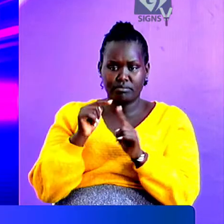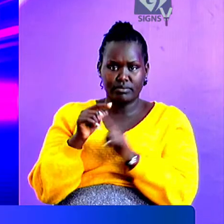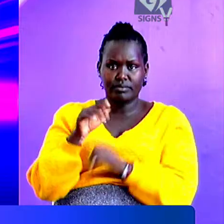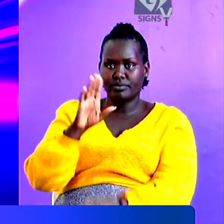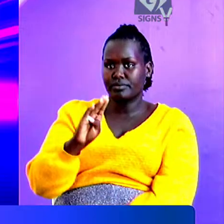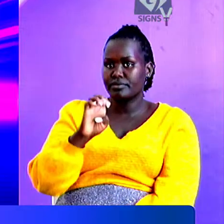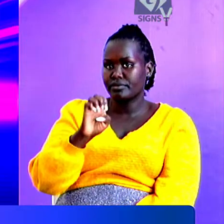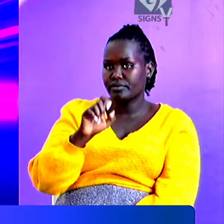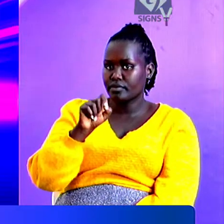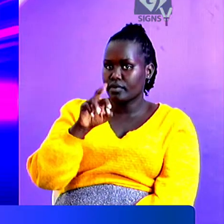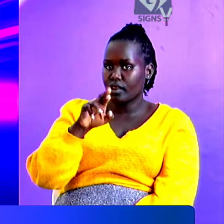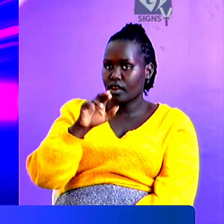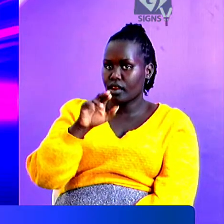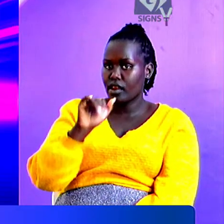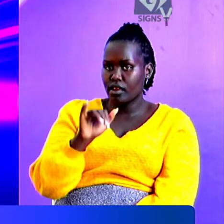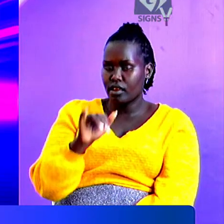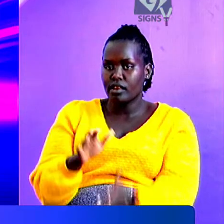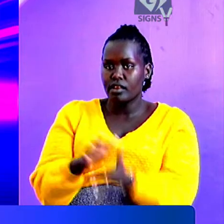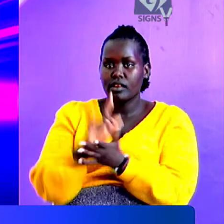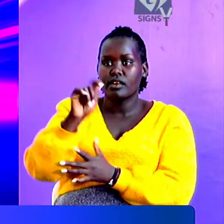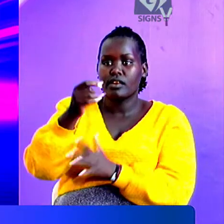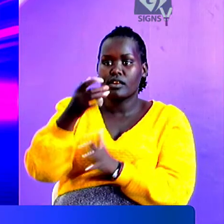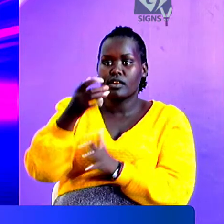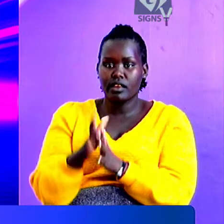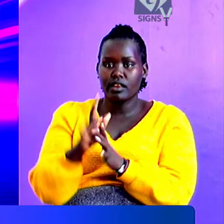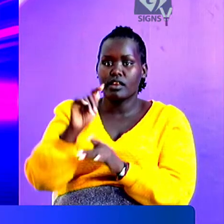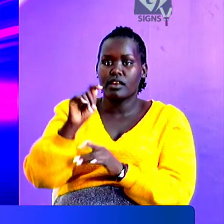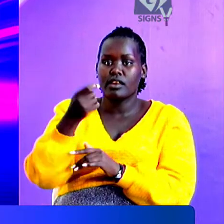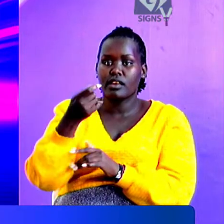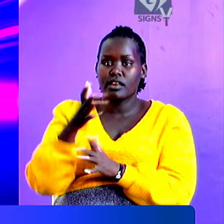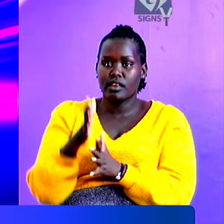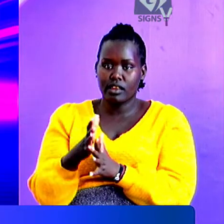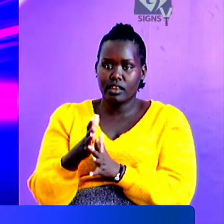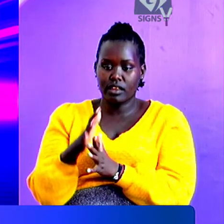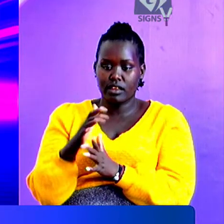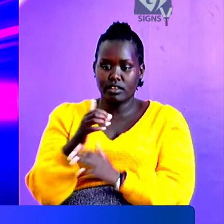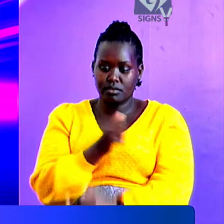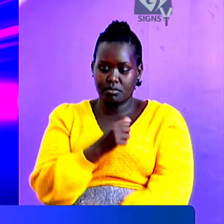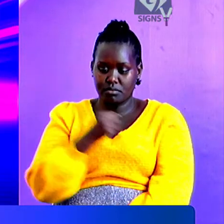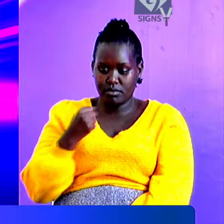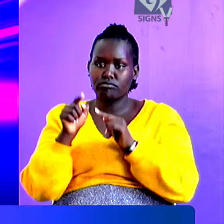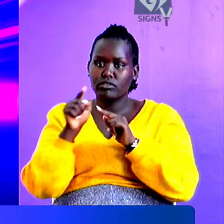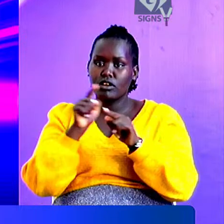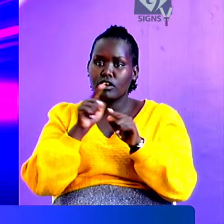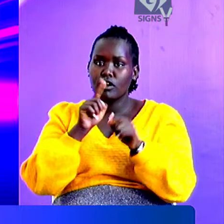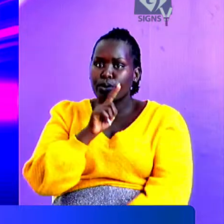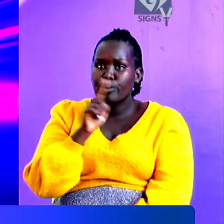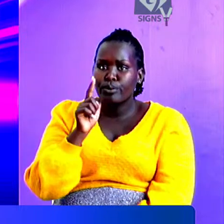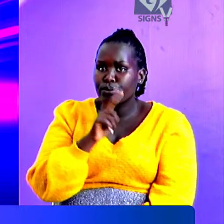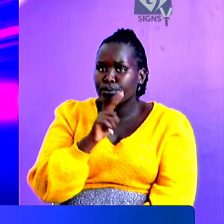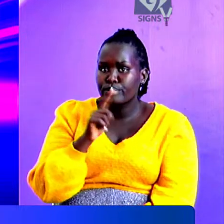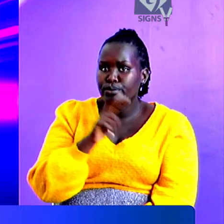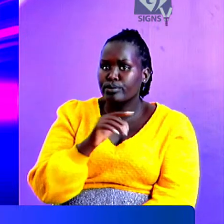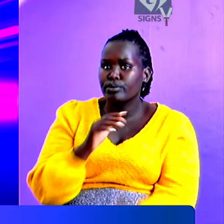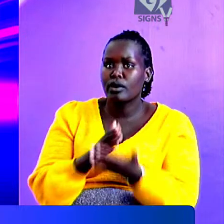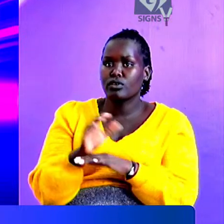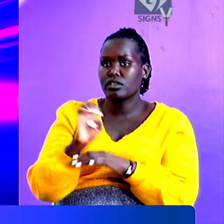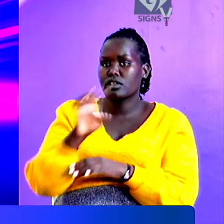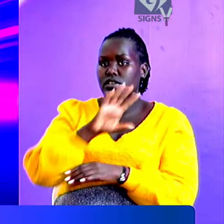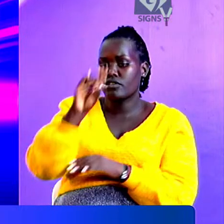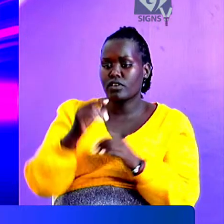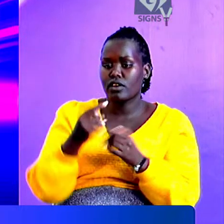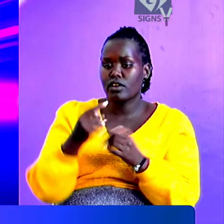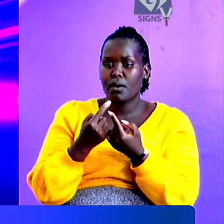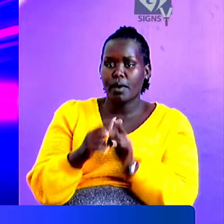story. And Kenyans are being abducted, tortured, and dumped across East African borders, yet their government watches